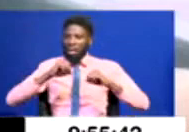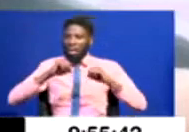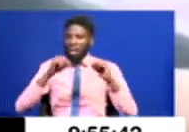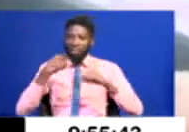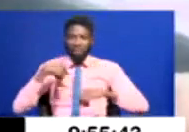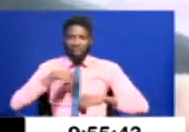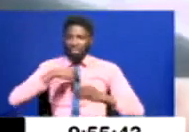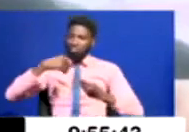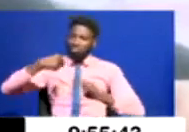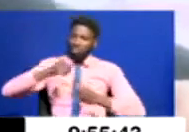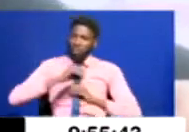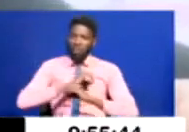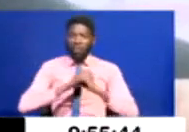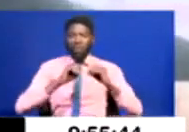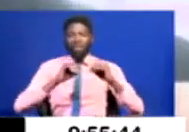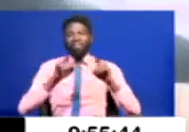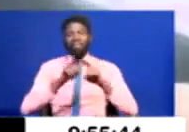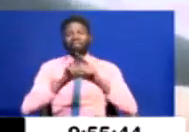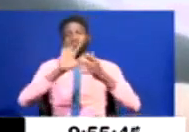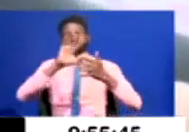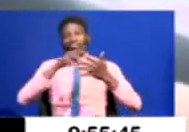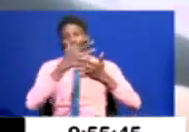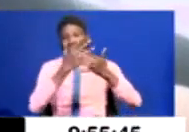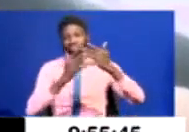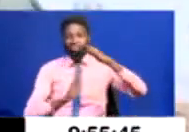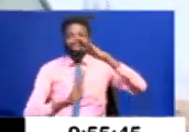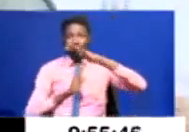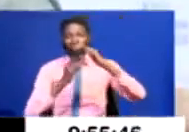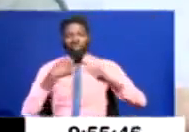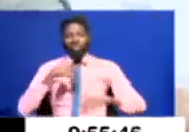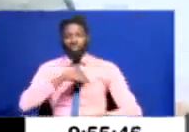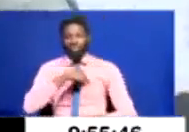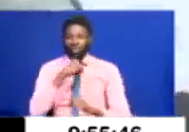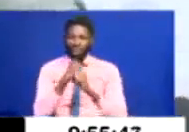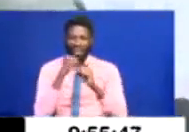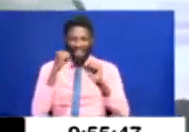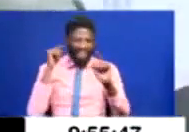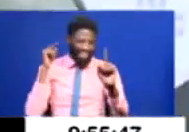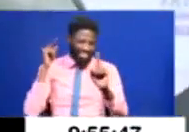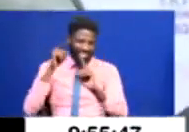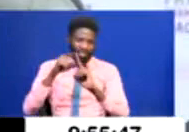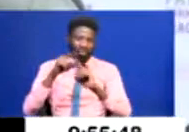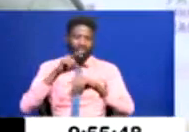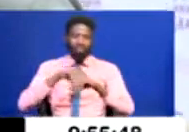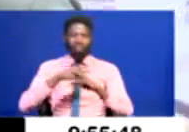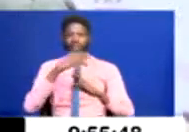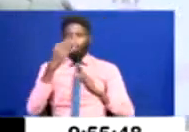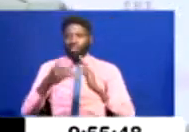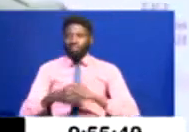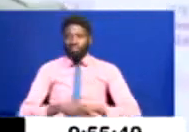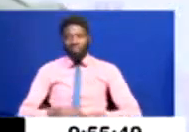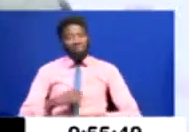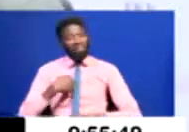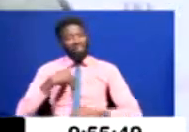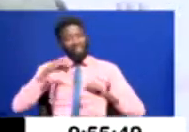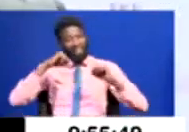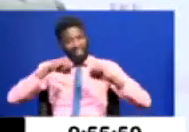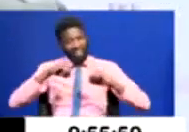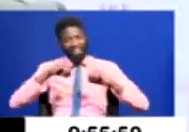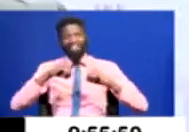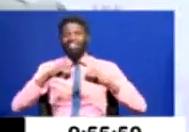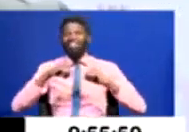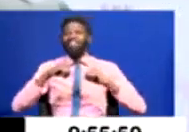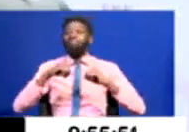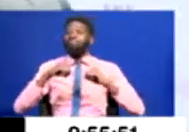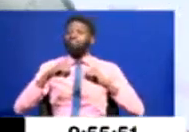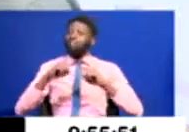and we are still on top. We are going to fight until the end. Well, I agree with you, a very tight game. You know, both teams play quite